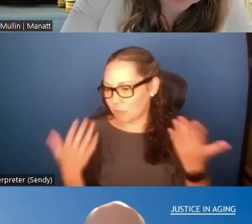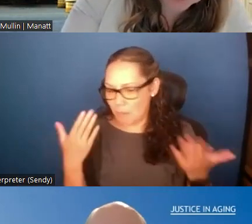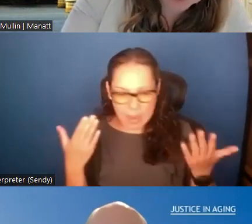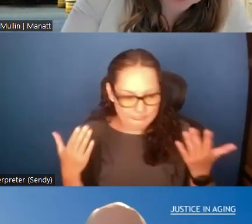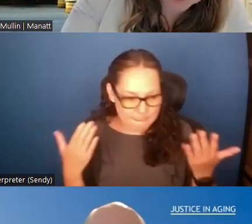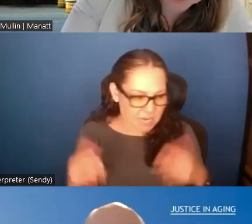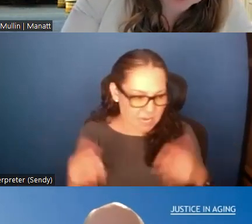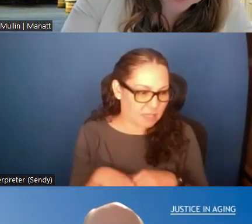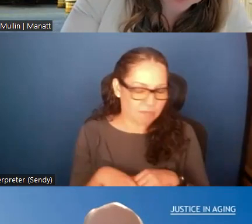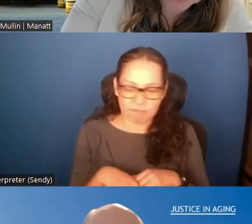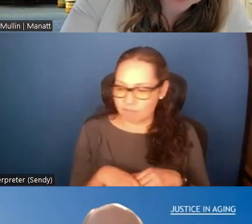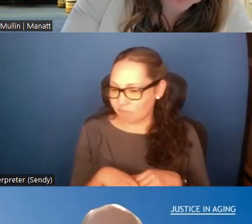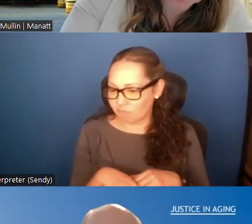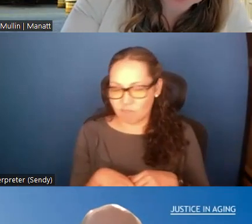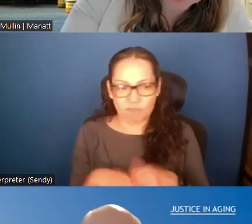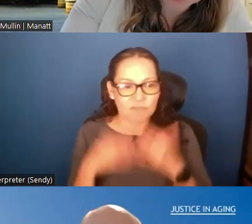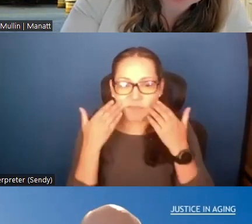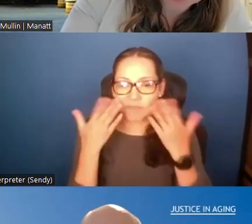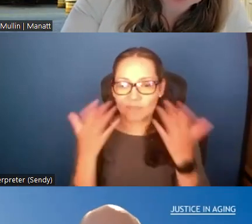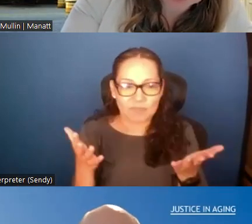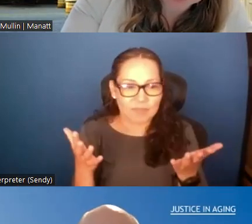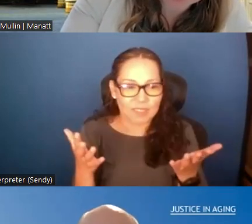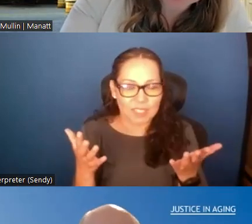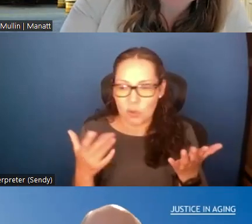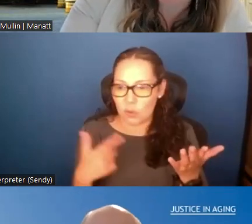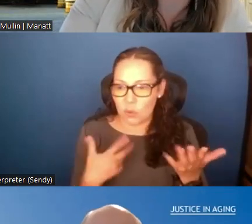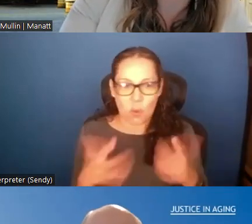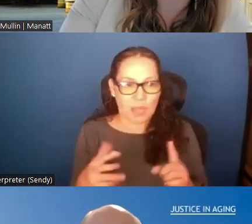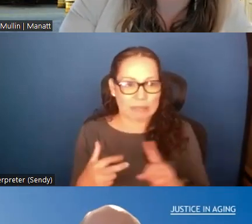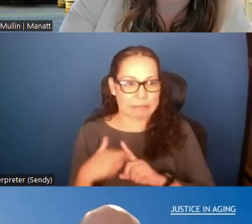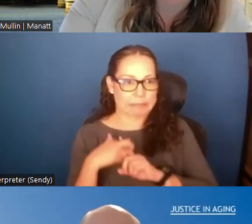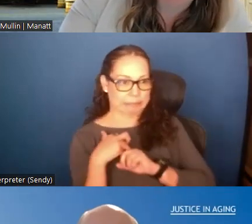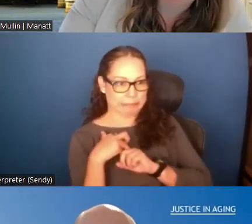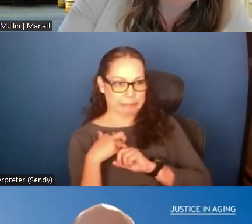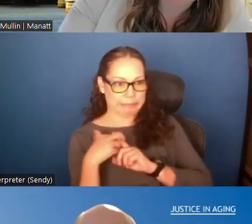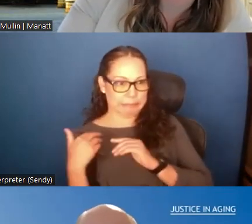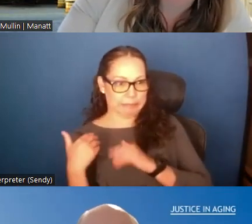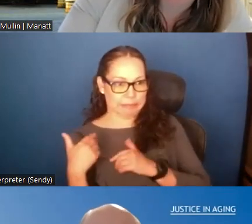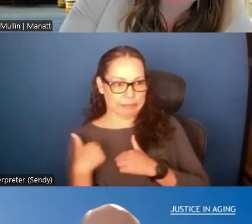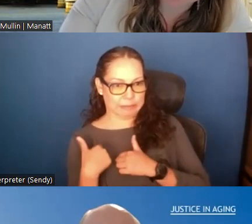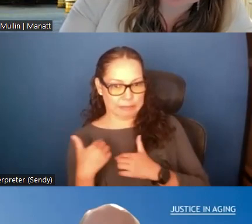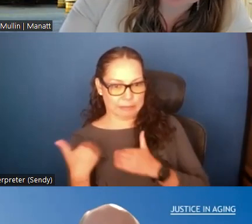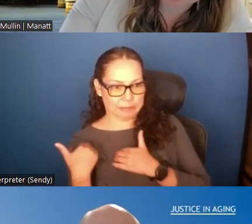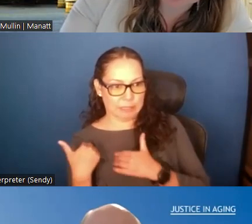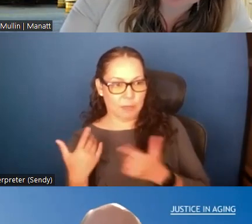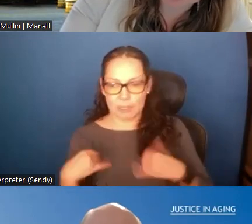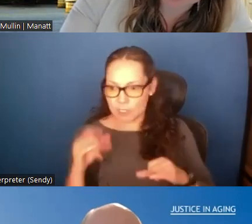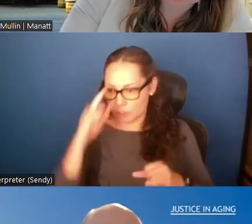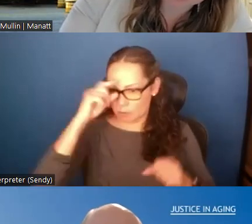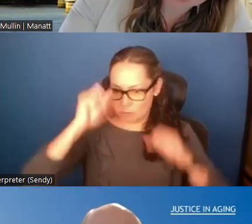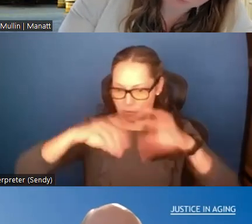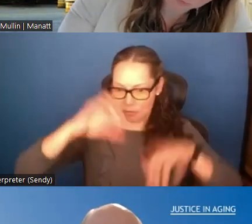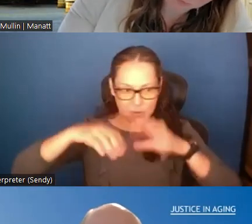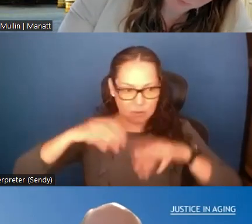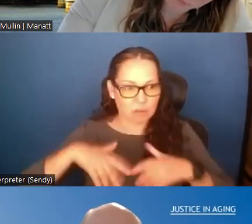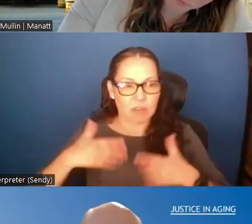not, I don't necessarily want to be held to this, because we're still obviously thinking these things through, but maybe